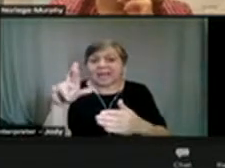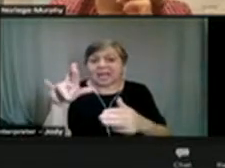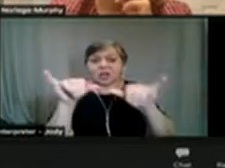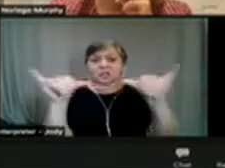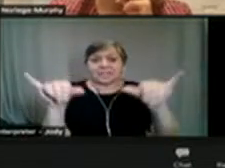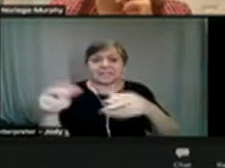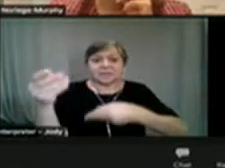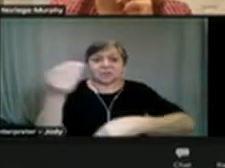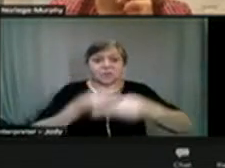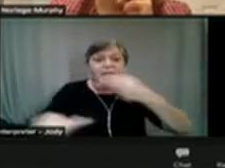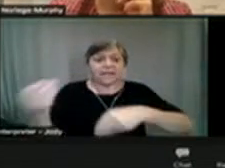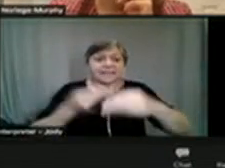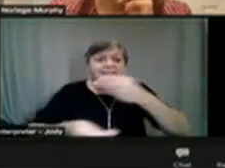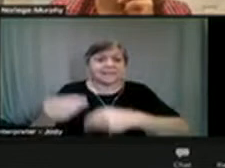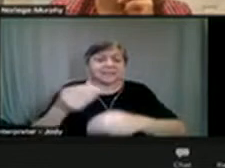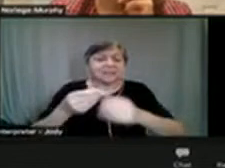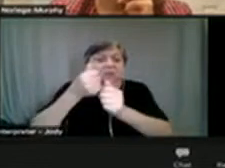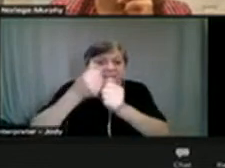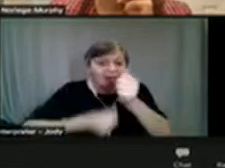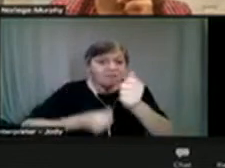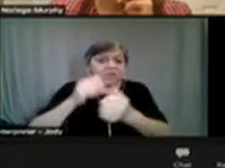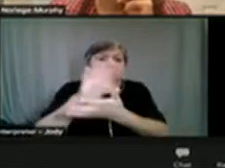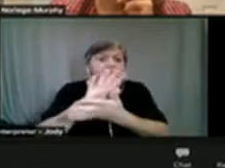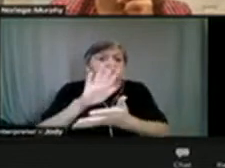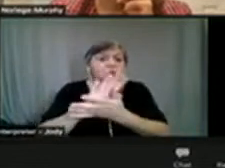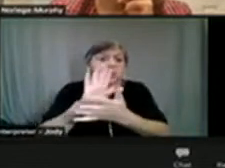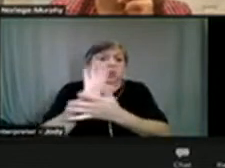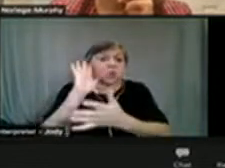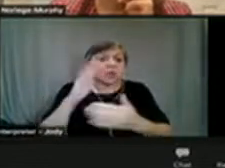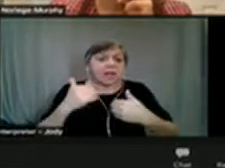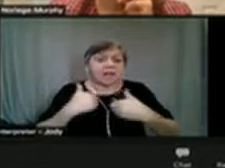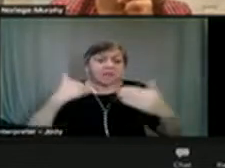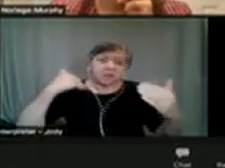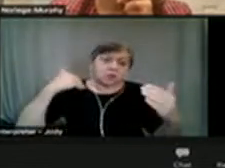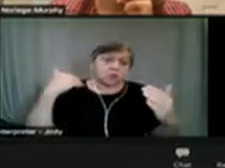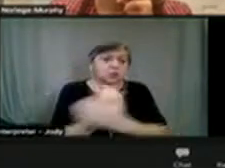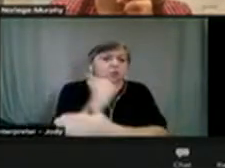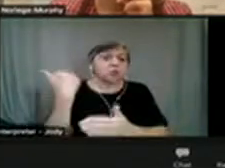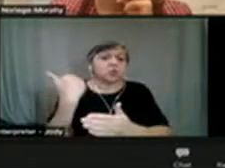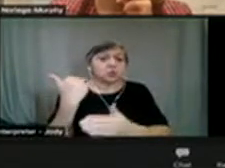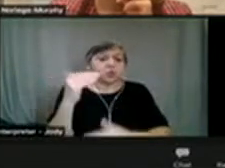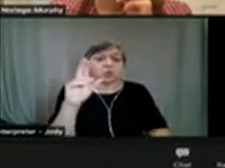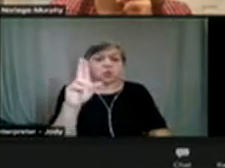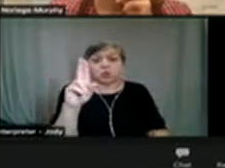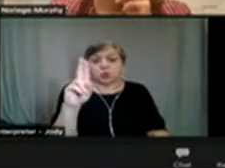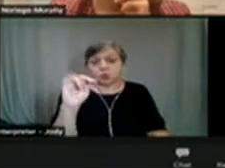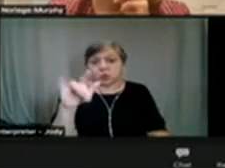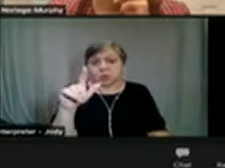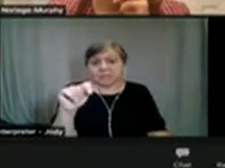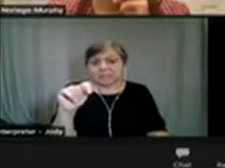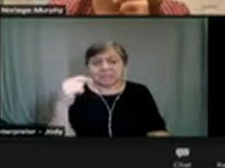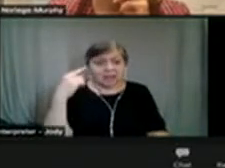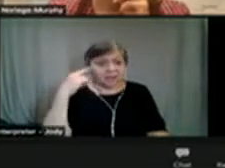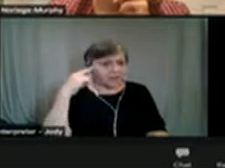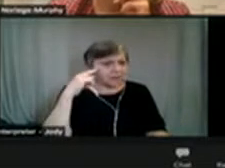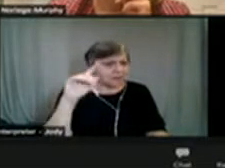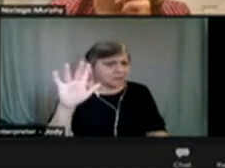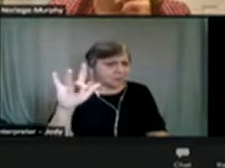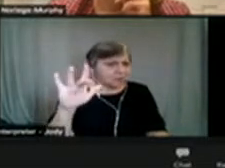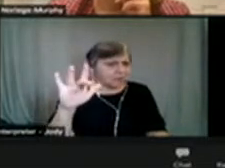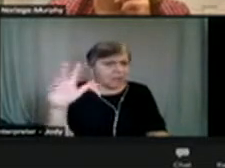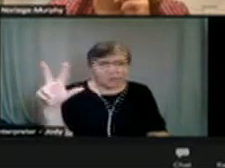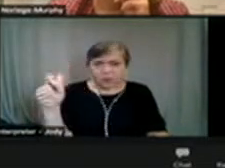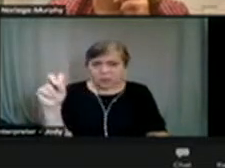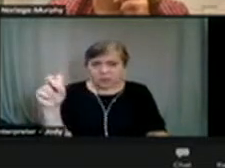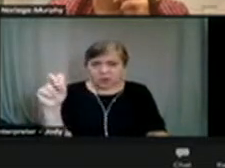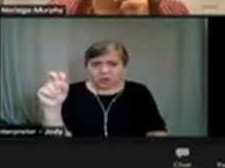every school is going to undergo a replacement. I forget how many units there are. I think there's 25 or 30 of them.